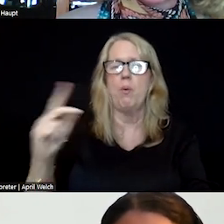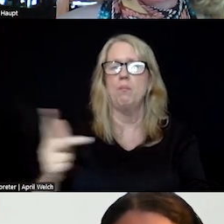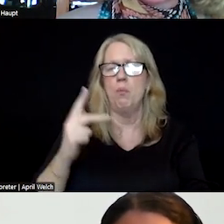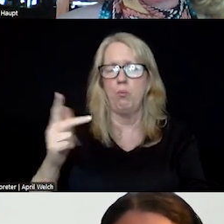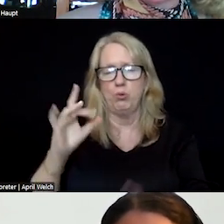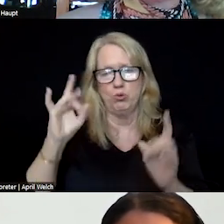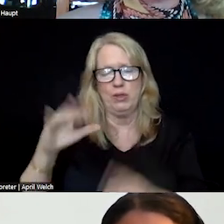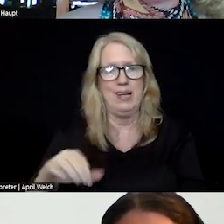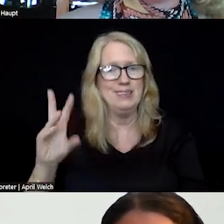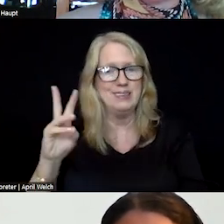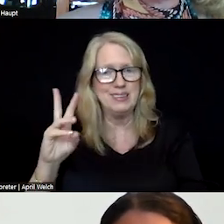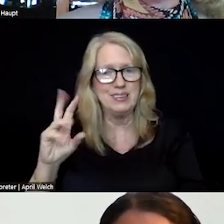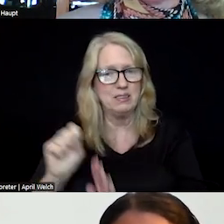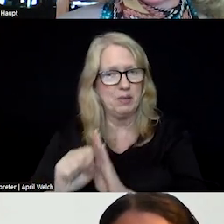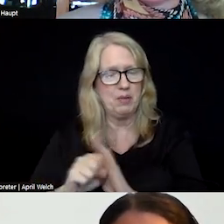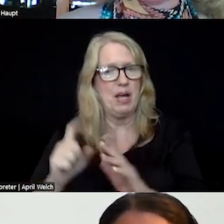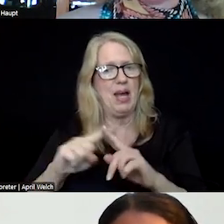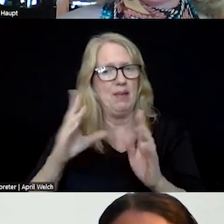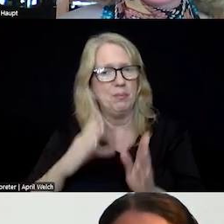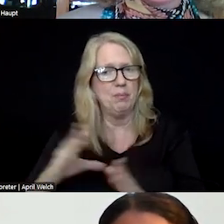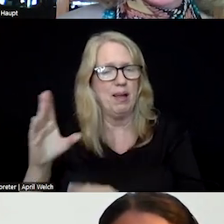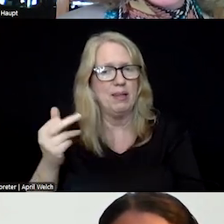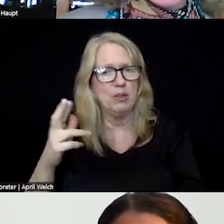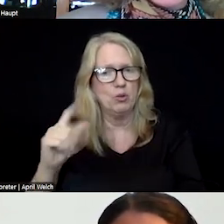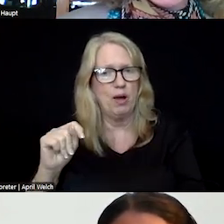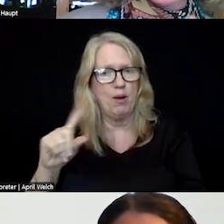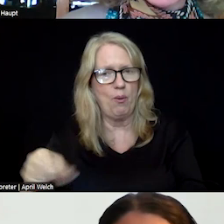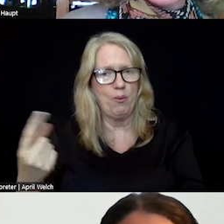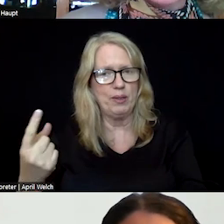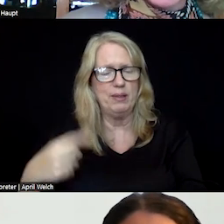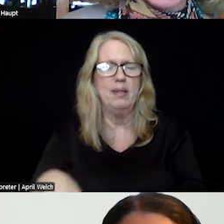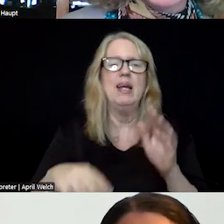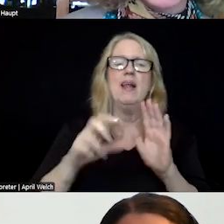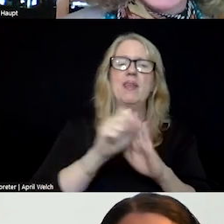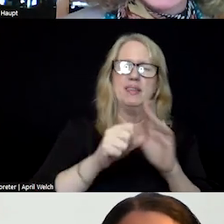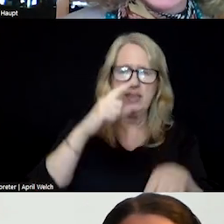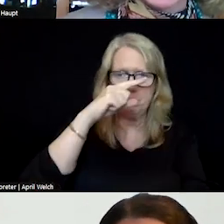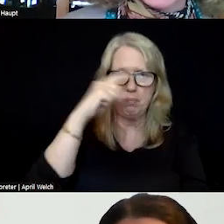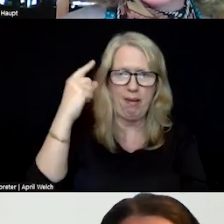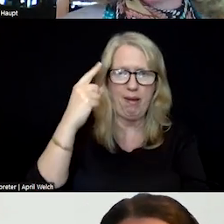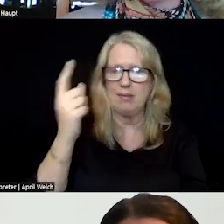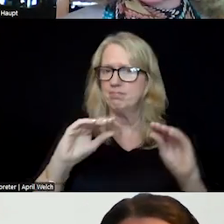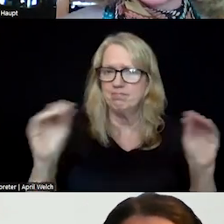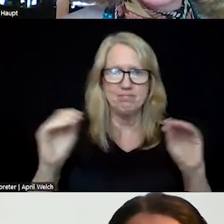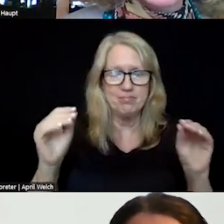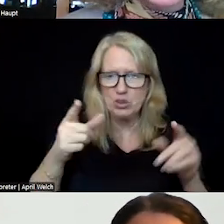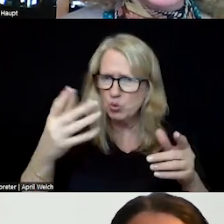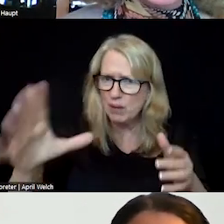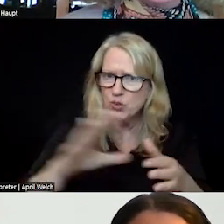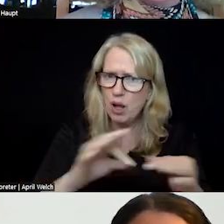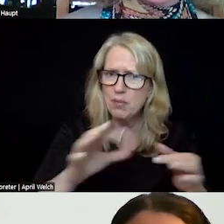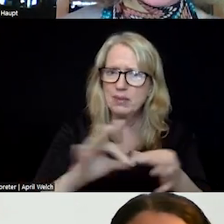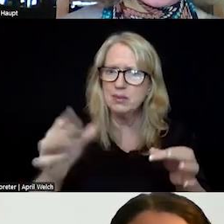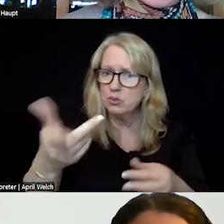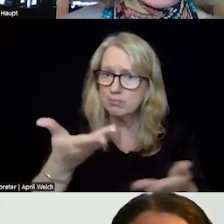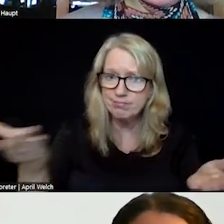that 6 states have a planning grant only, and that, of course, the states in black don't have anything on that. Do you have any comments on